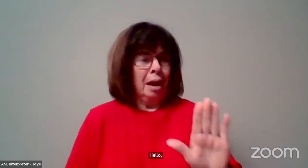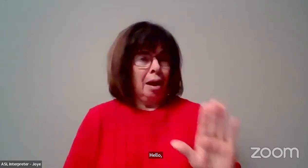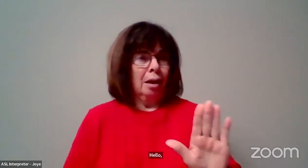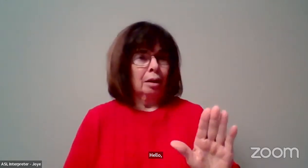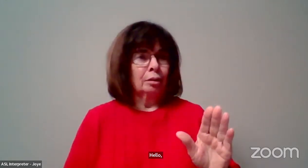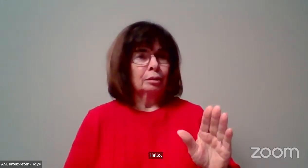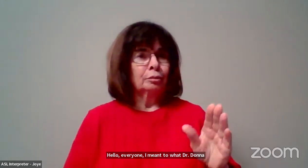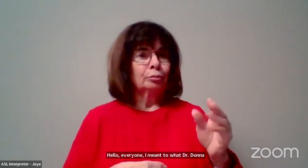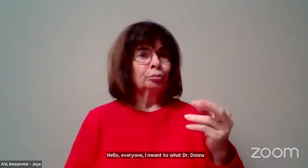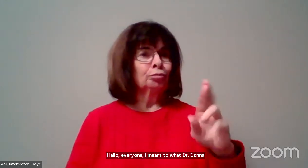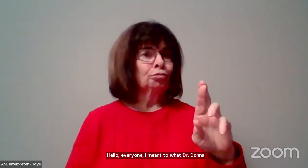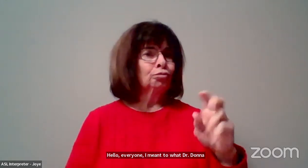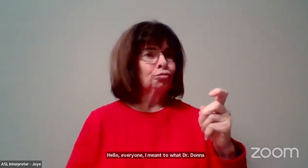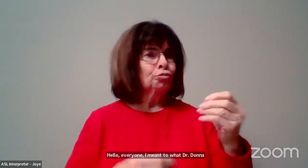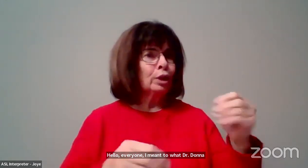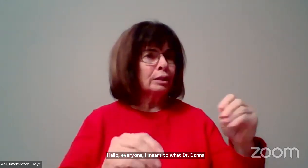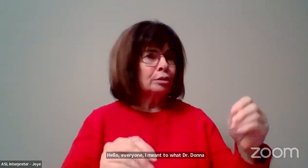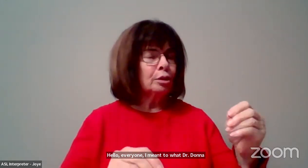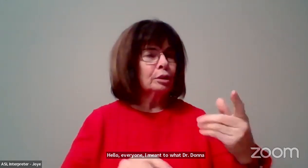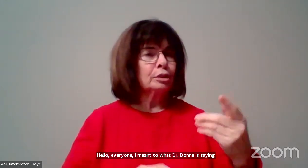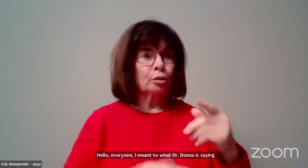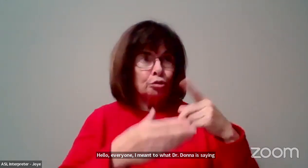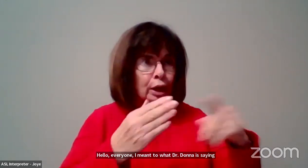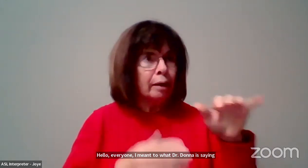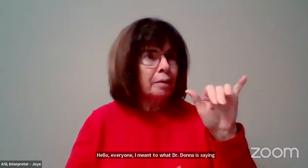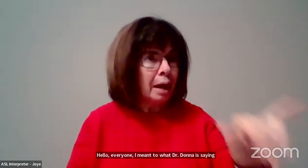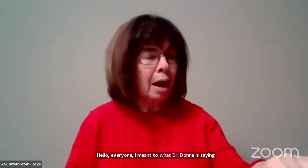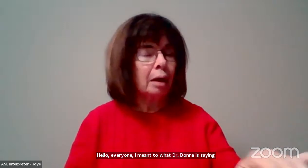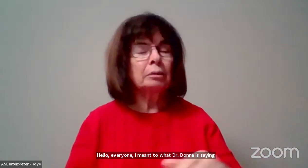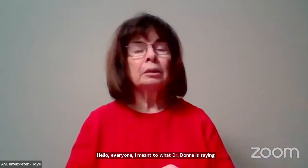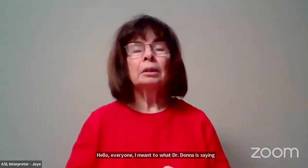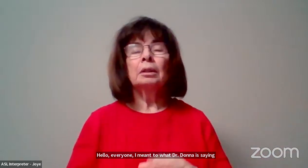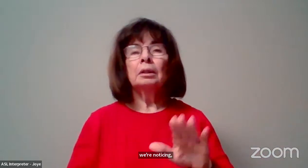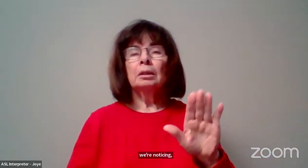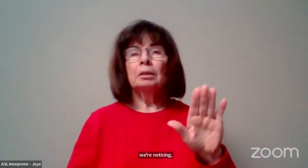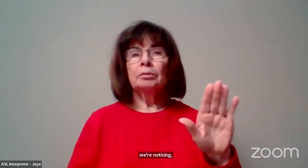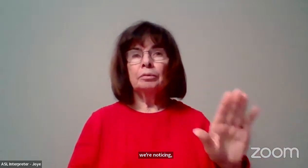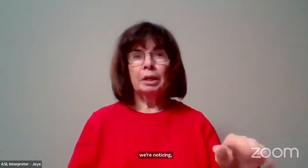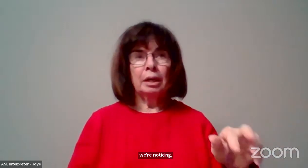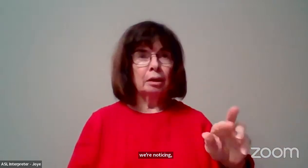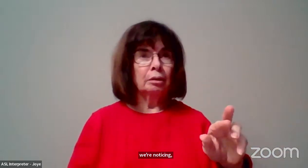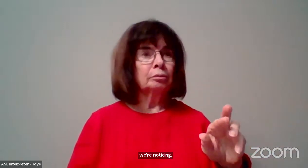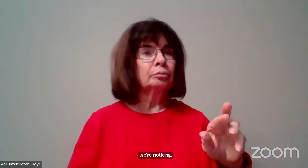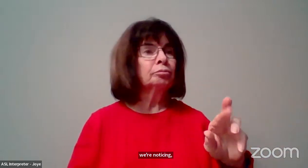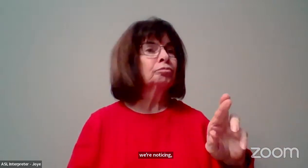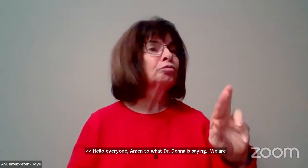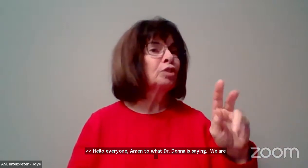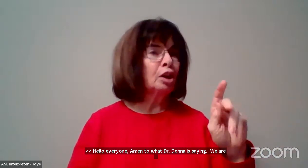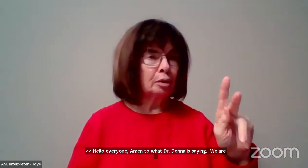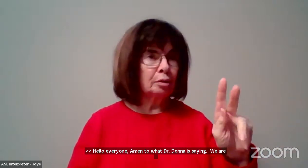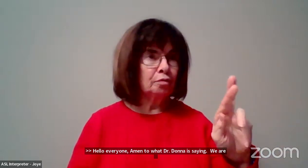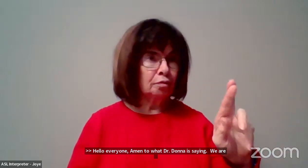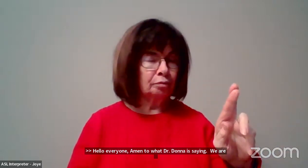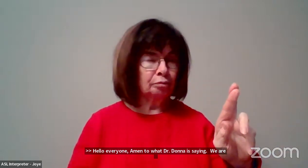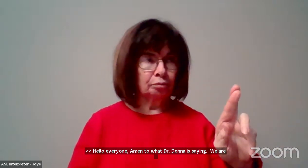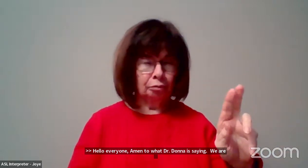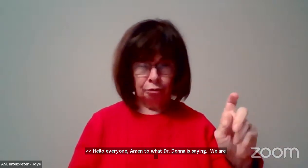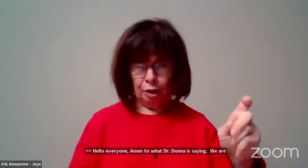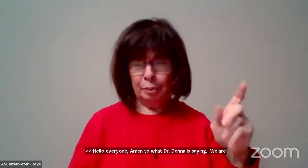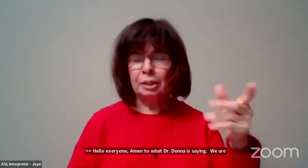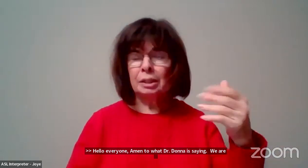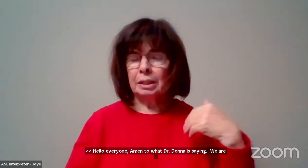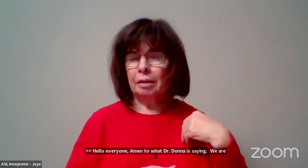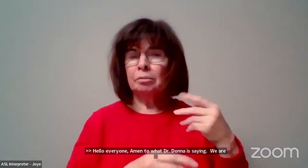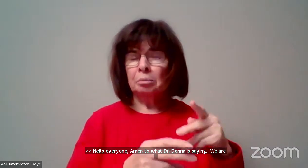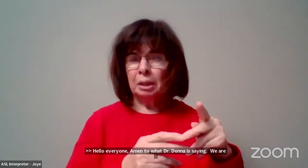them as well. Their pharmacies all have a little drugstore you can get over-the-counter stuff. Then